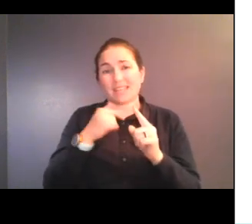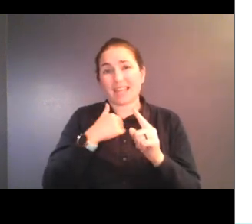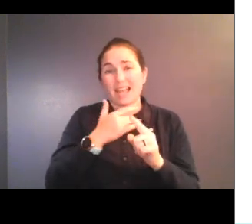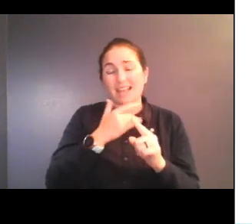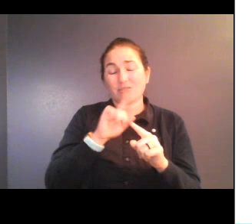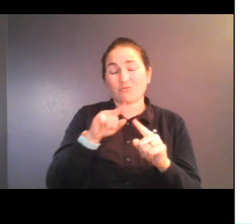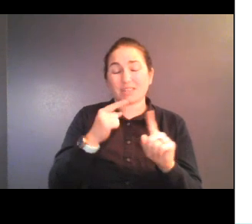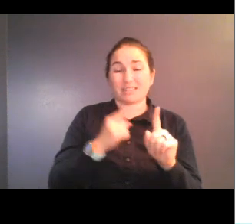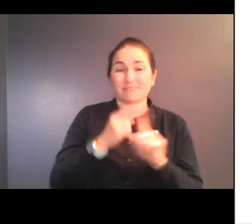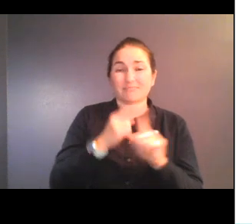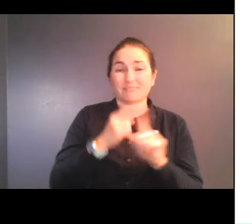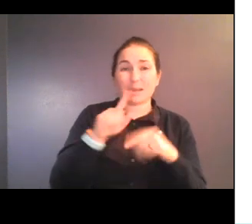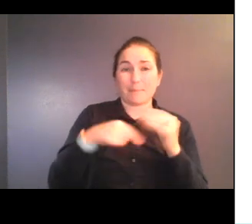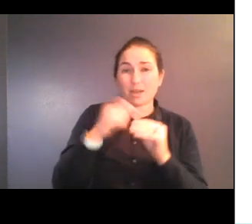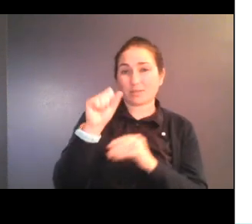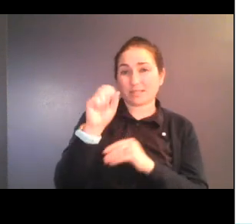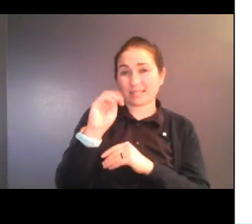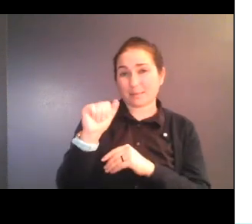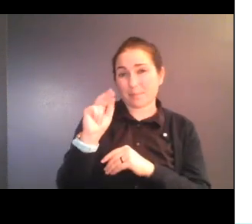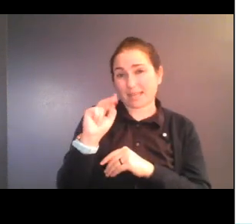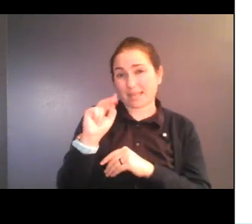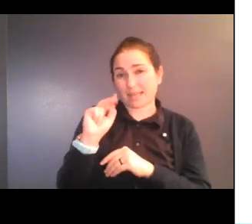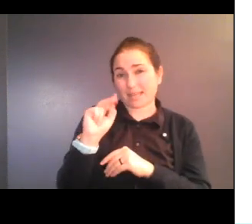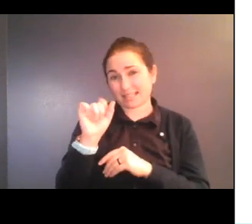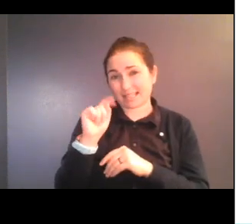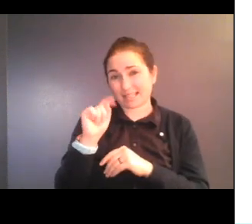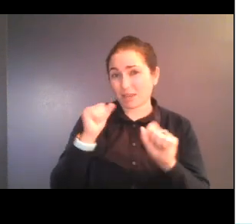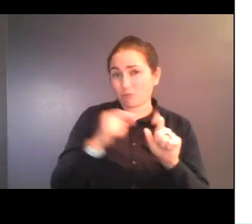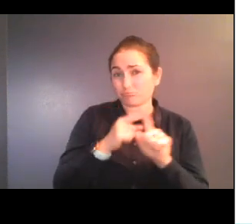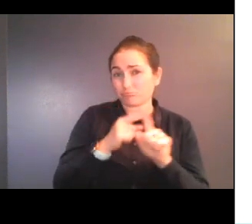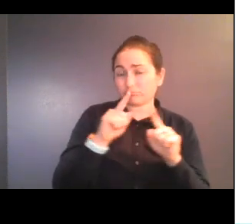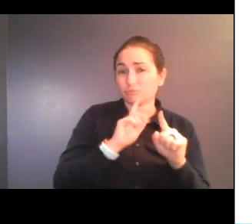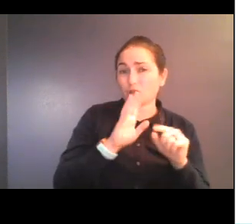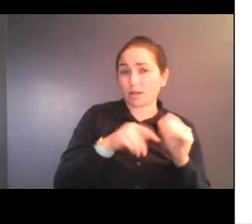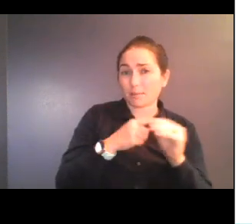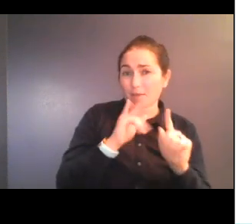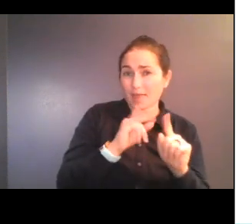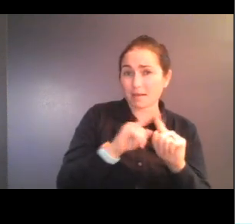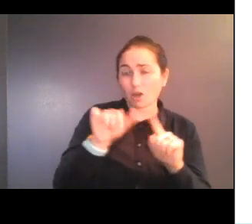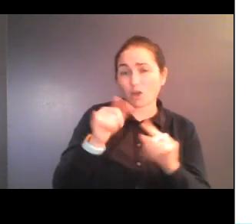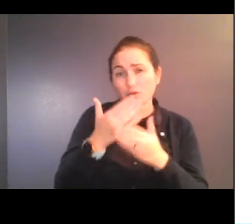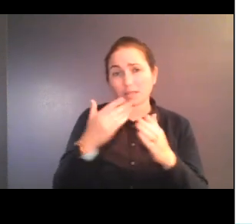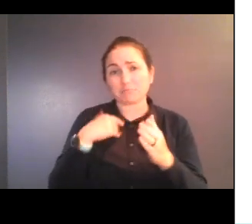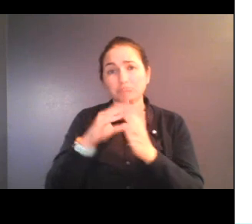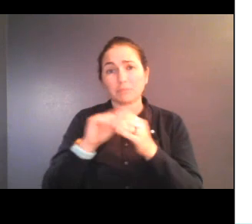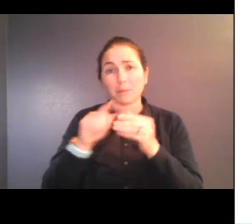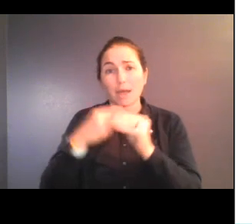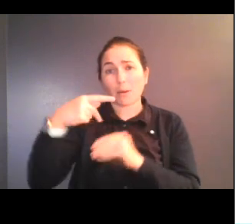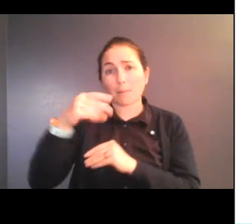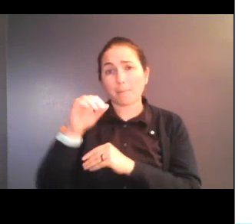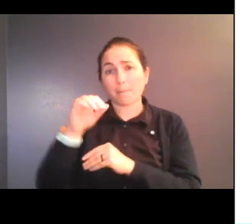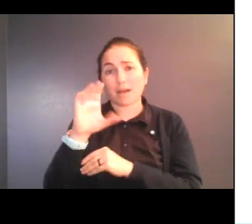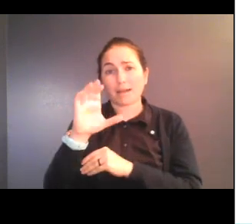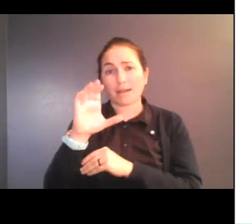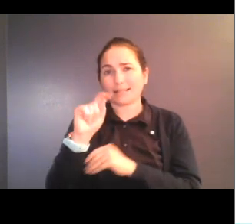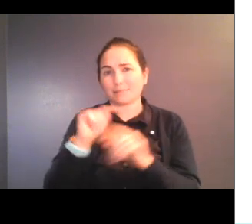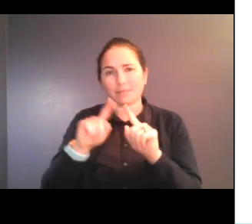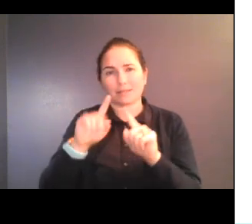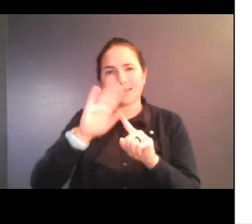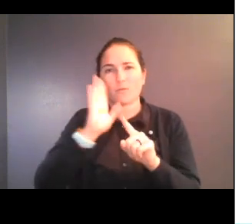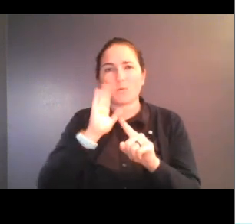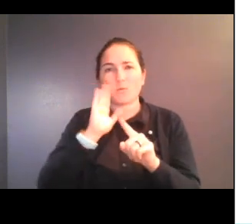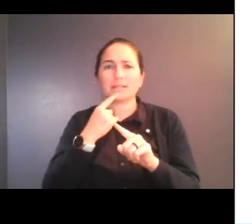can mostly talk about that. And then also some things that I've learned from the podcast, but I would never say that I know everything there is to know about